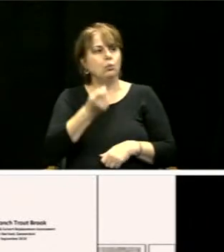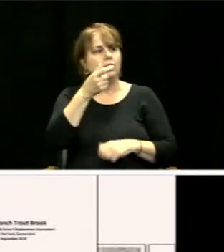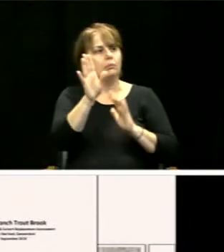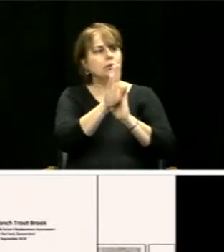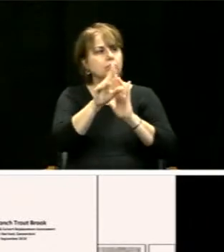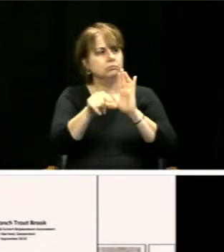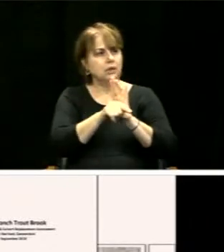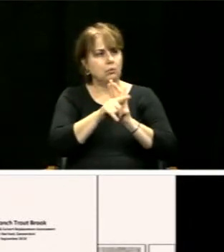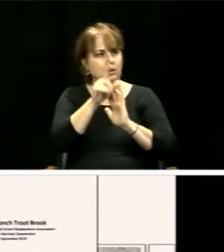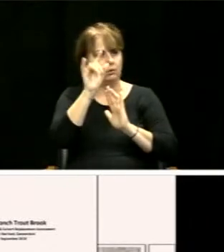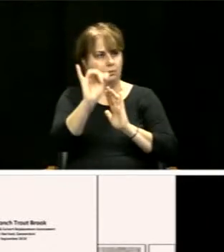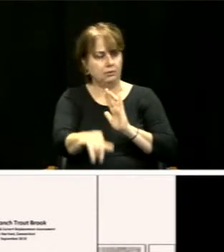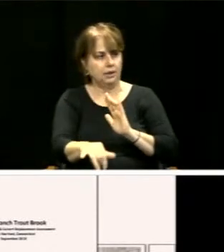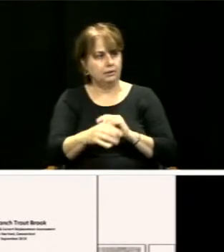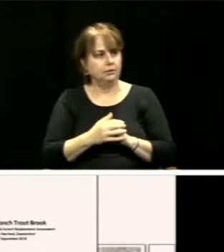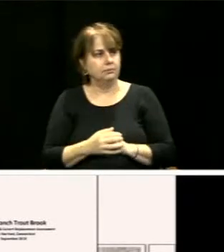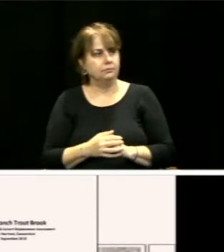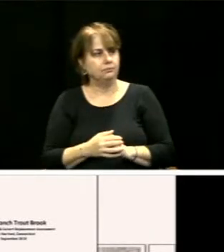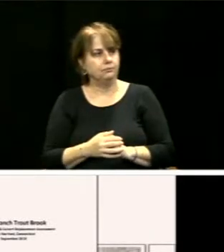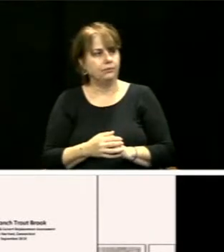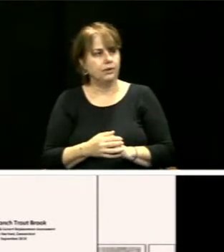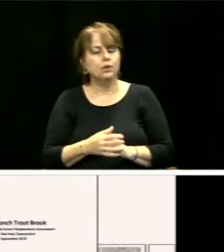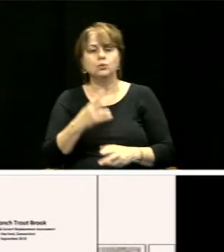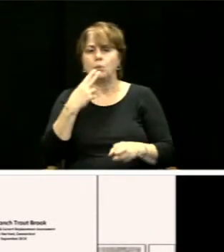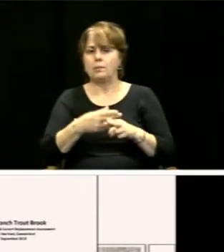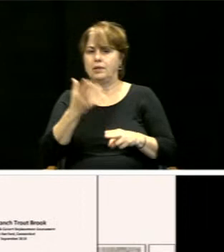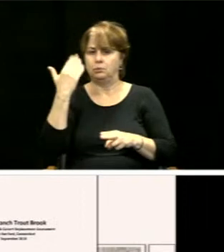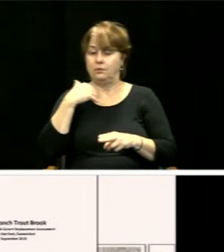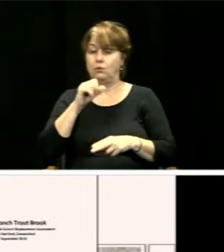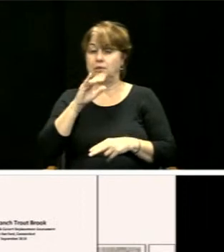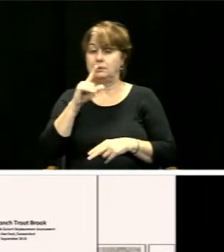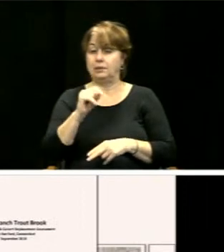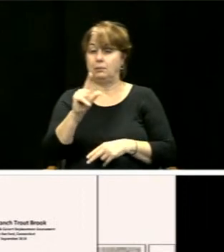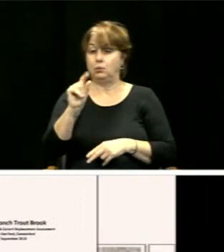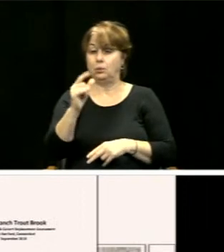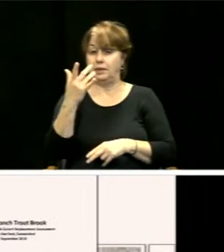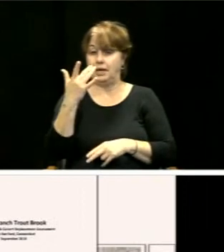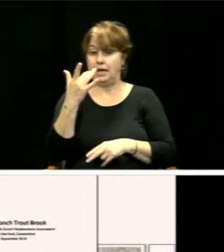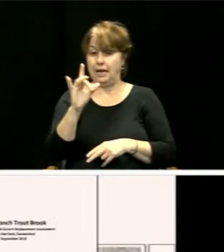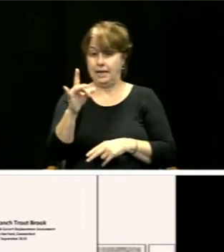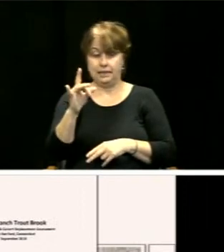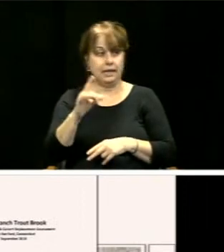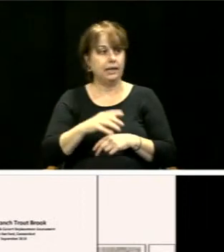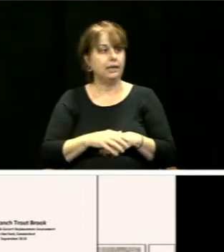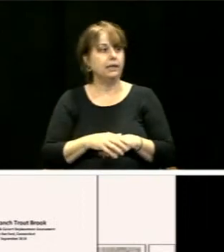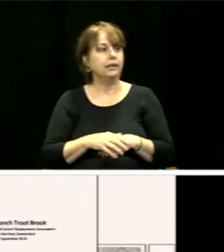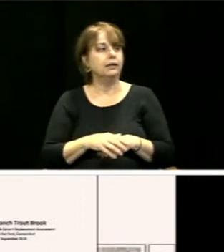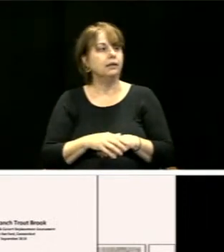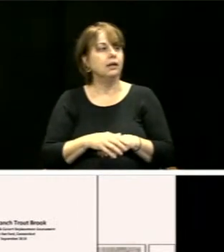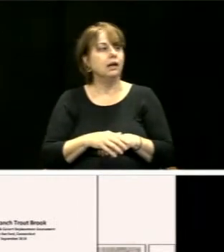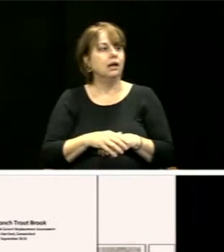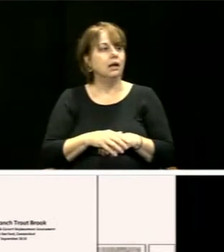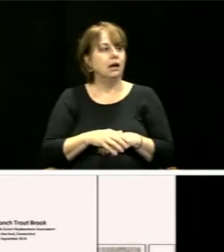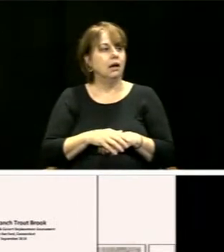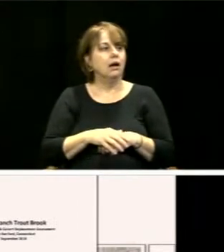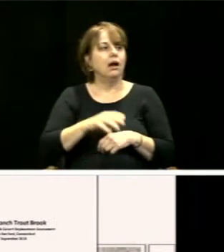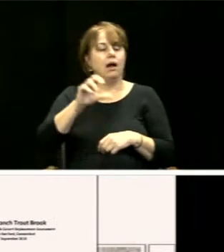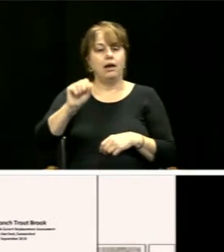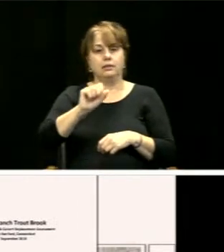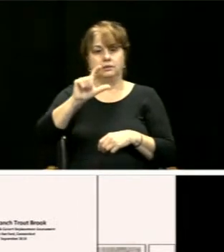that. So as we had mentioned earlier, in September of 2018, Malone and McBroom, who are now